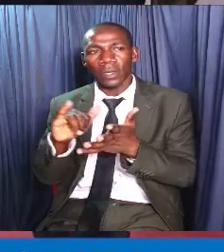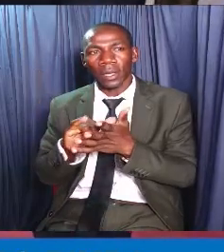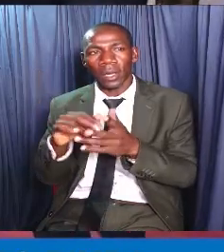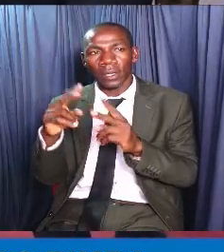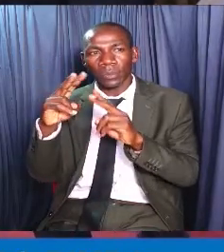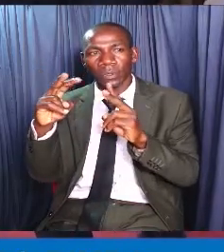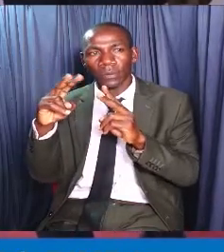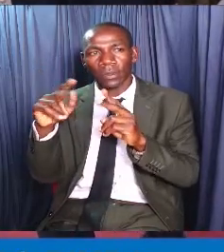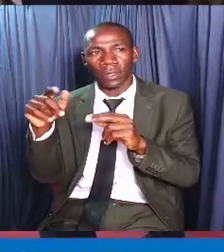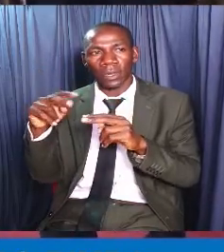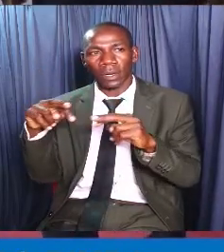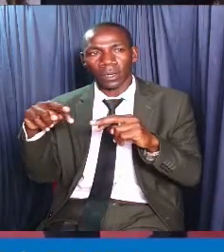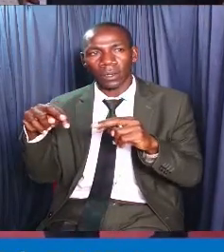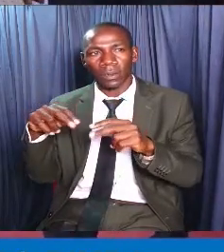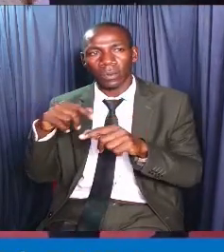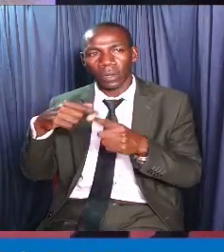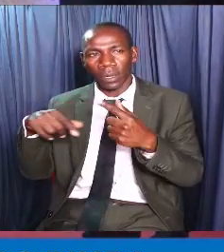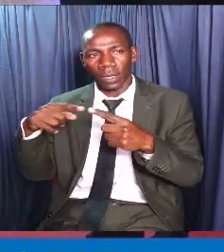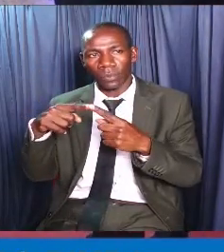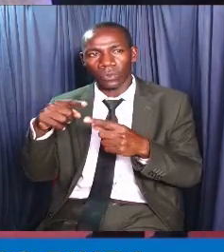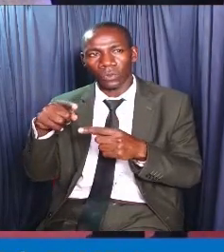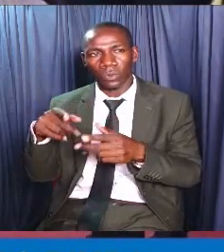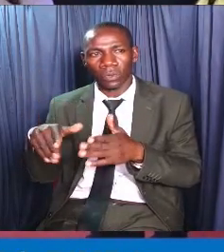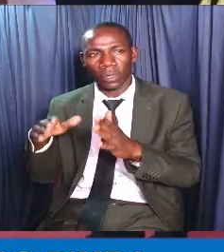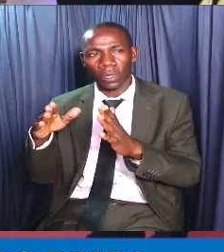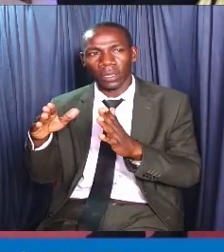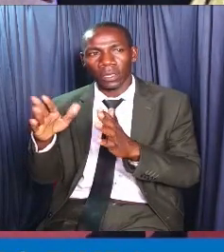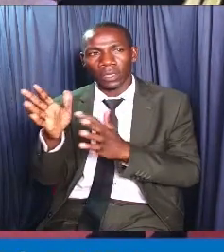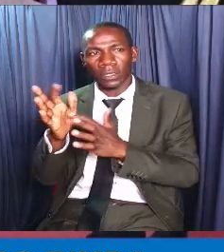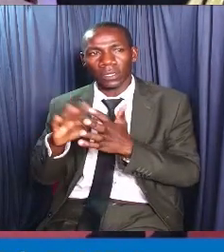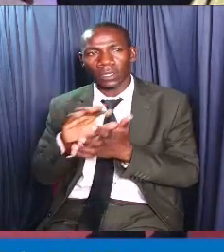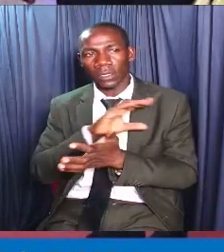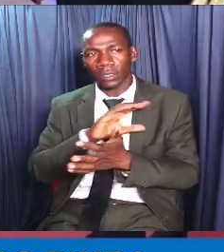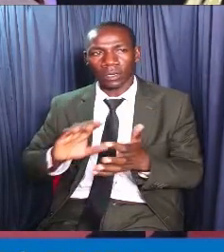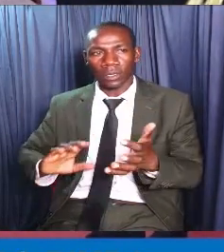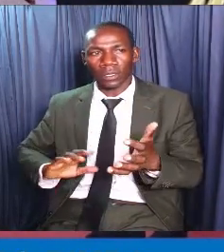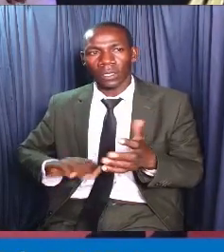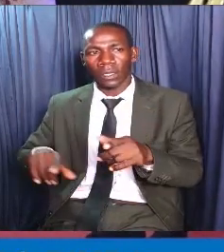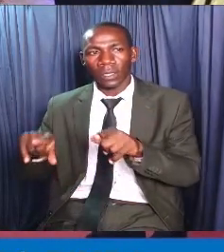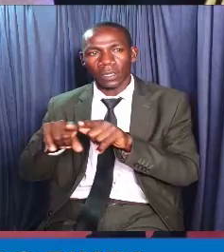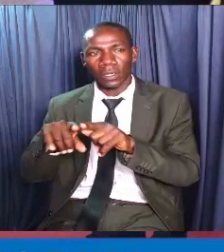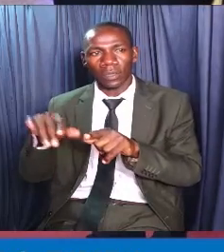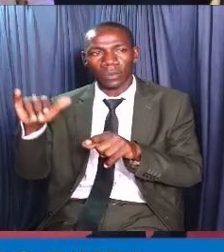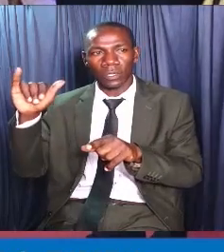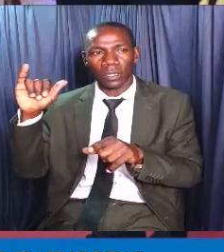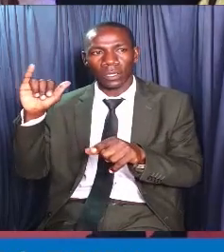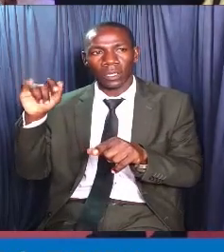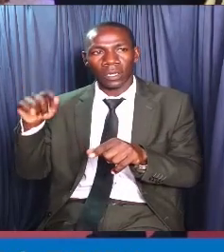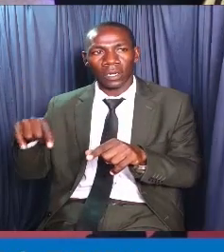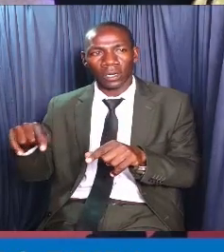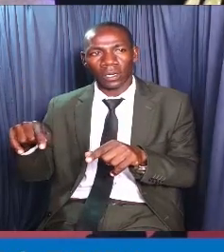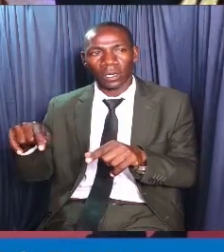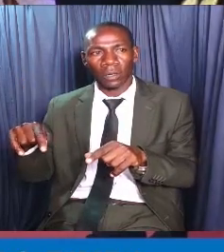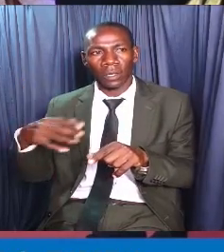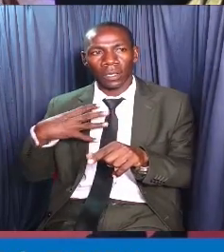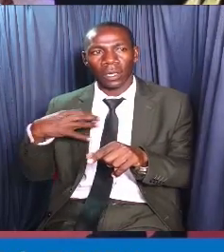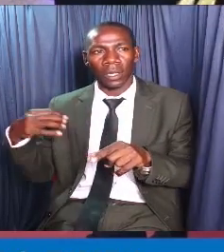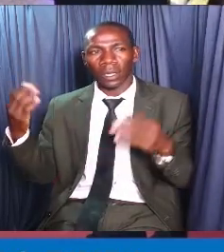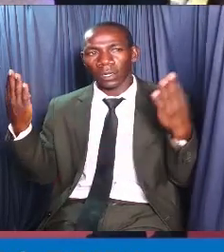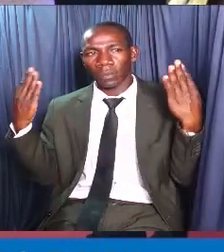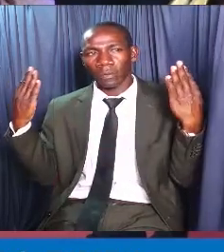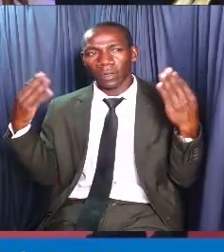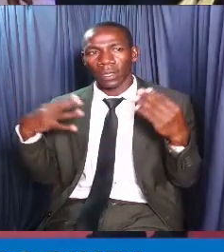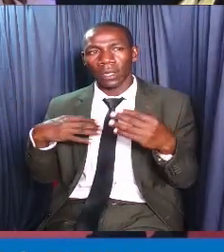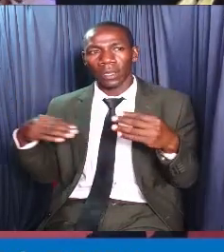unayotafuta. The peace you are seeking around. Imekuja ndio hii. Has come automatically. Maana Yesu Kristo. Because Jesus Christ. Yeye yule jana. Is the same yesterday. Na leo. And today. Na milele.